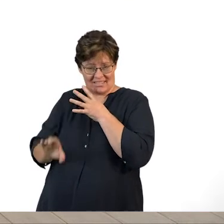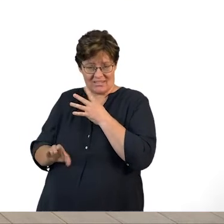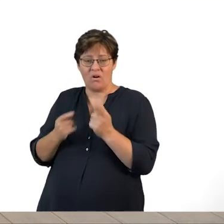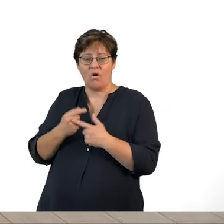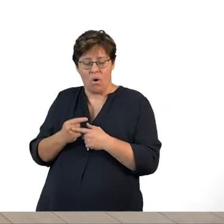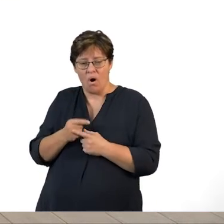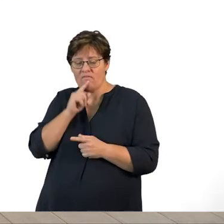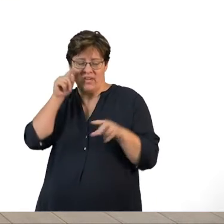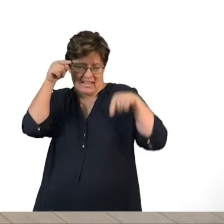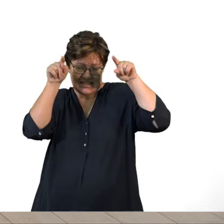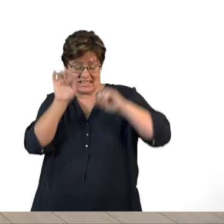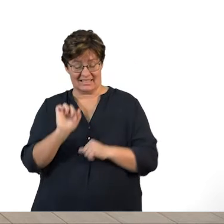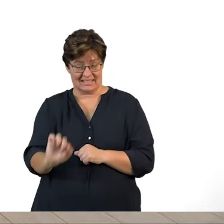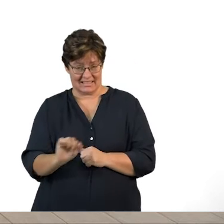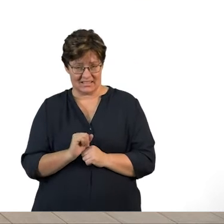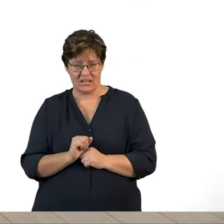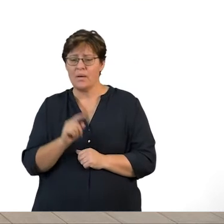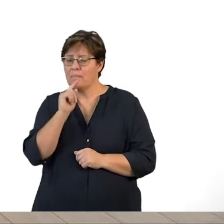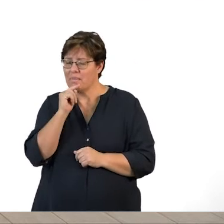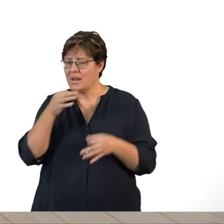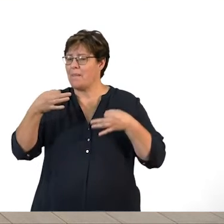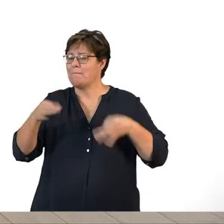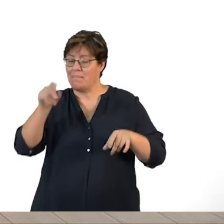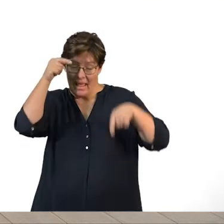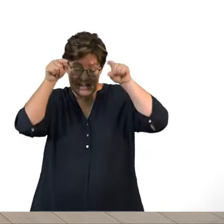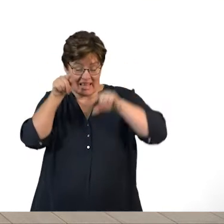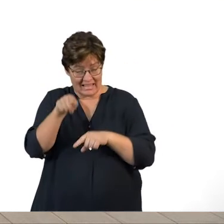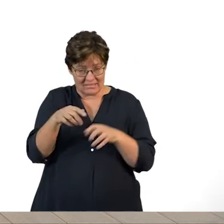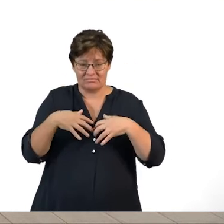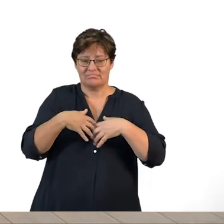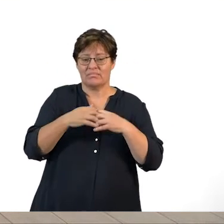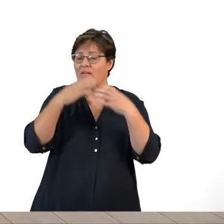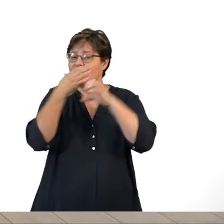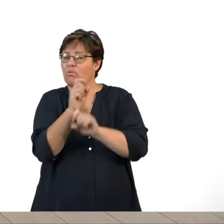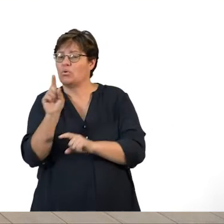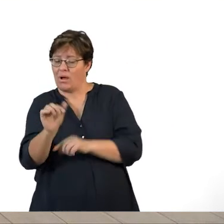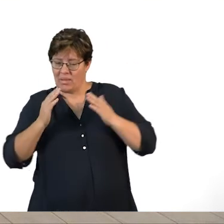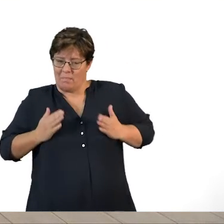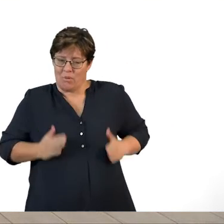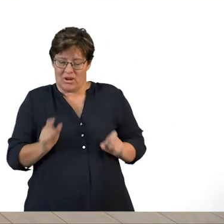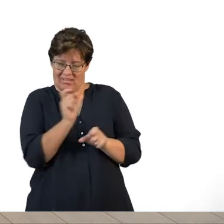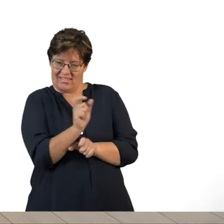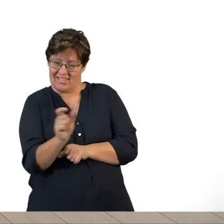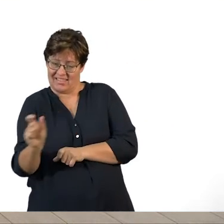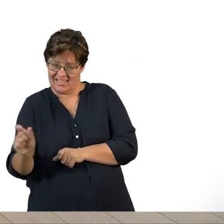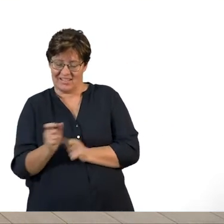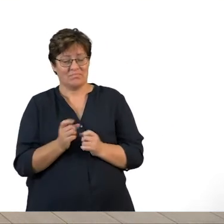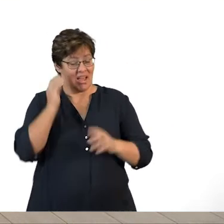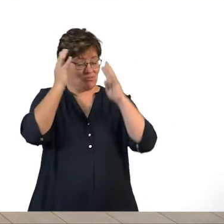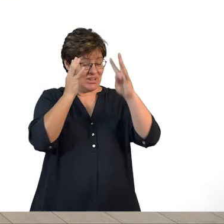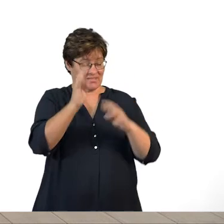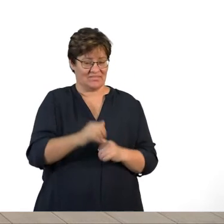characteristics of an insect, and we'll make a paper insect focusing on their body